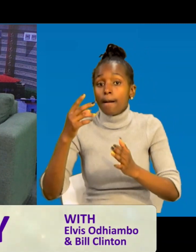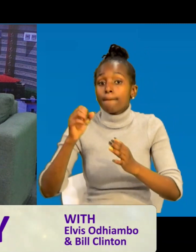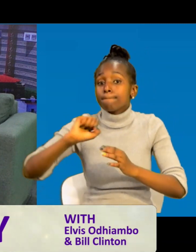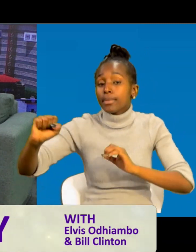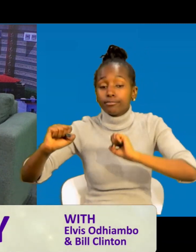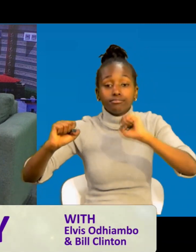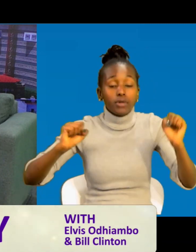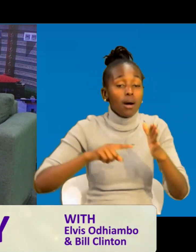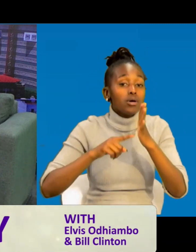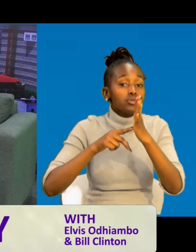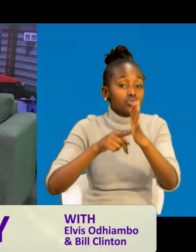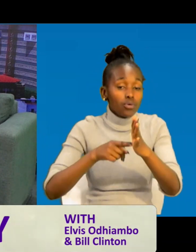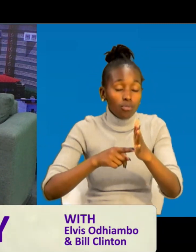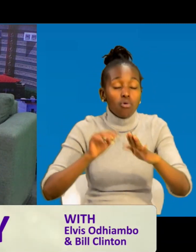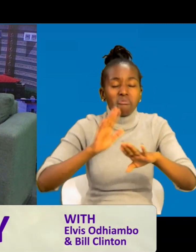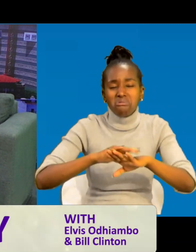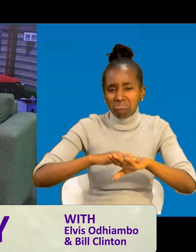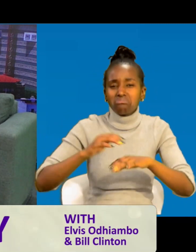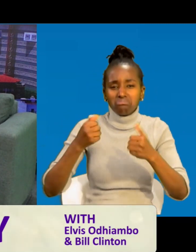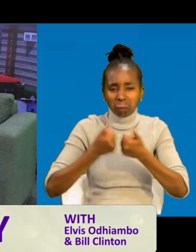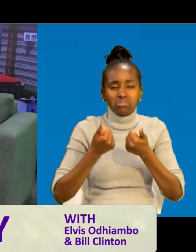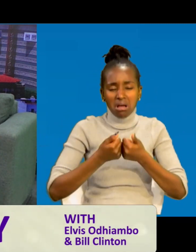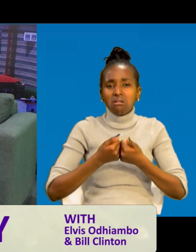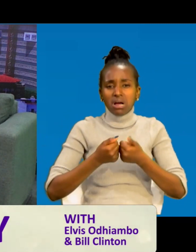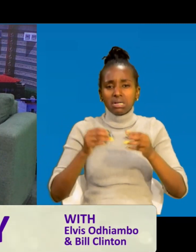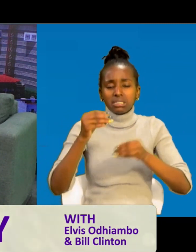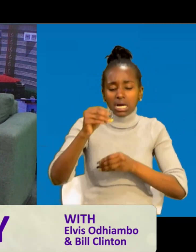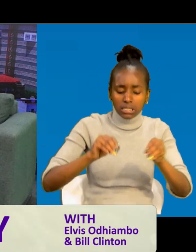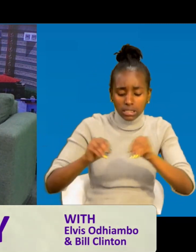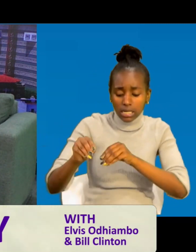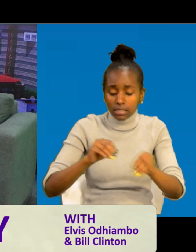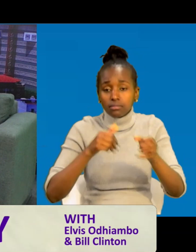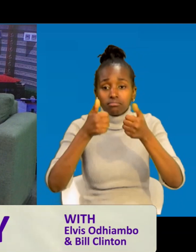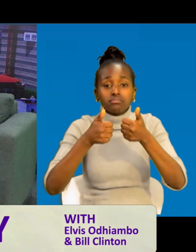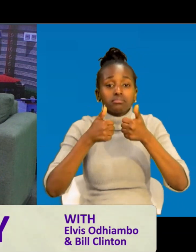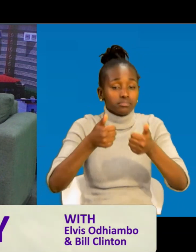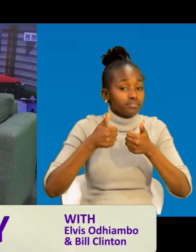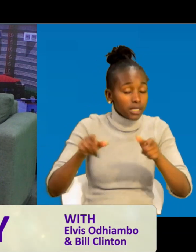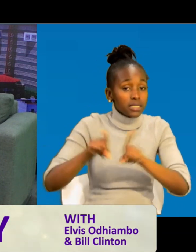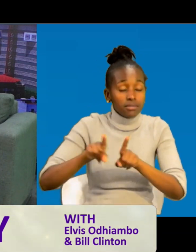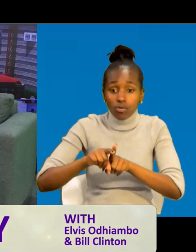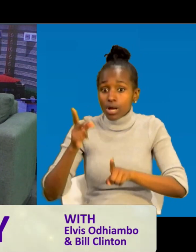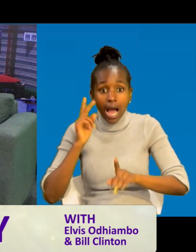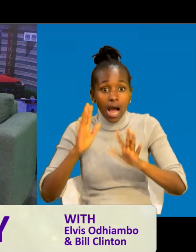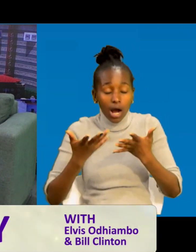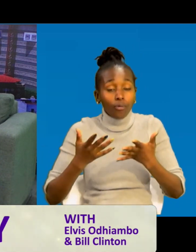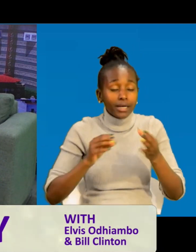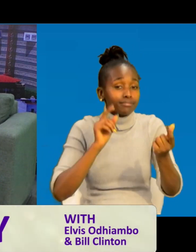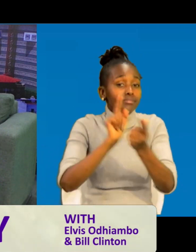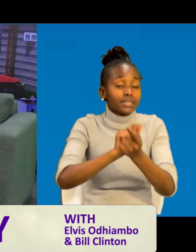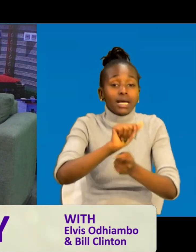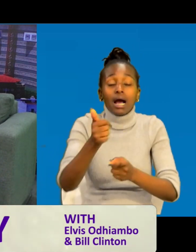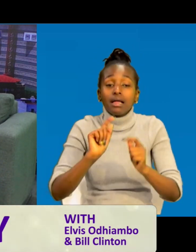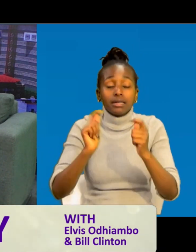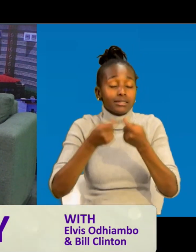of good games, well employed tactics as far as as the way they are handling their opponents. Moranga Seal